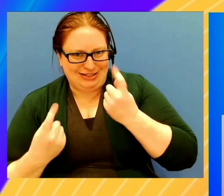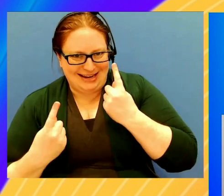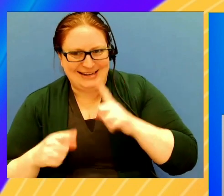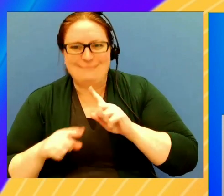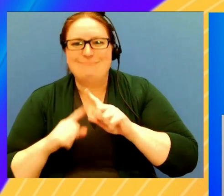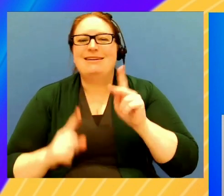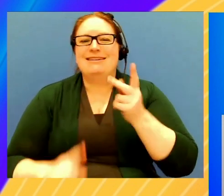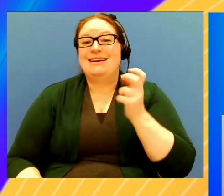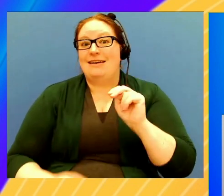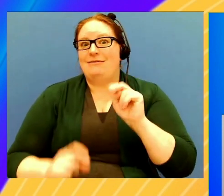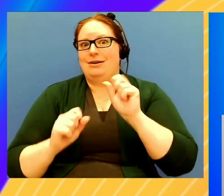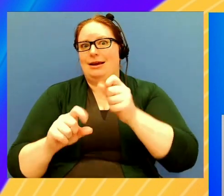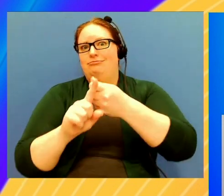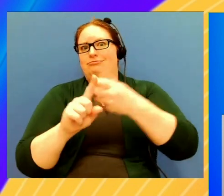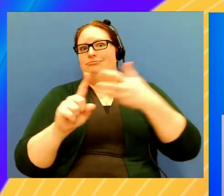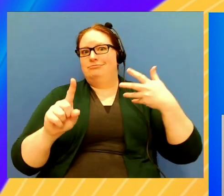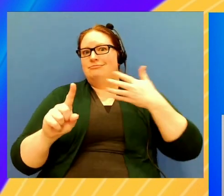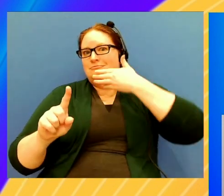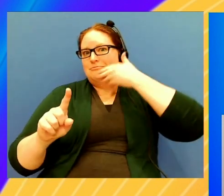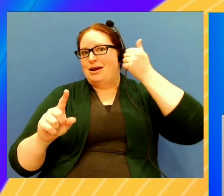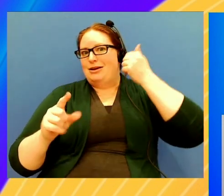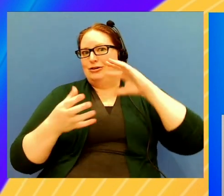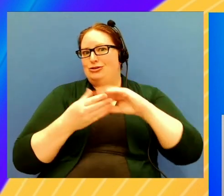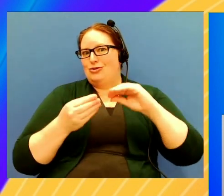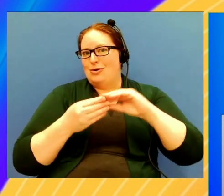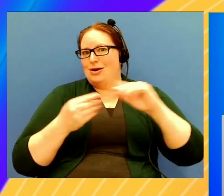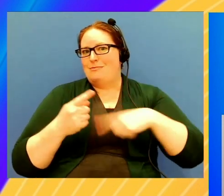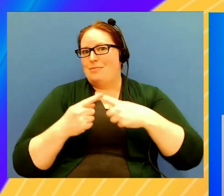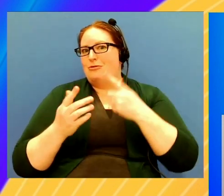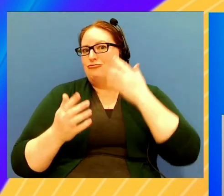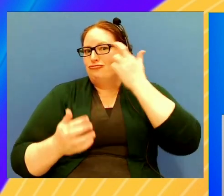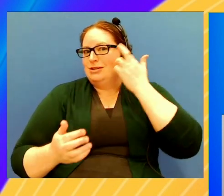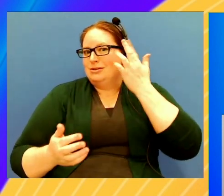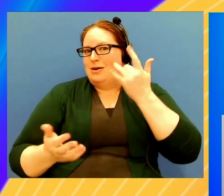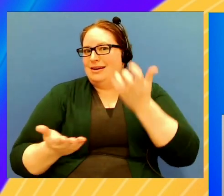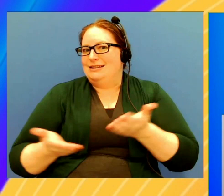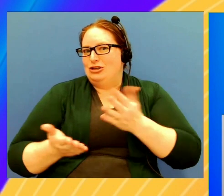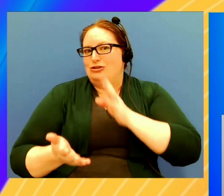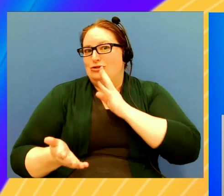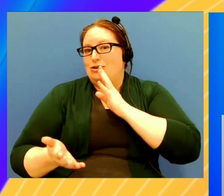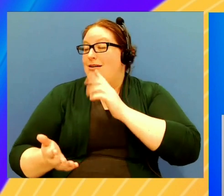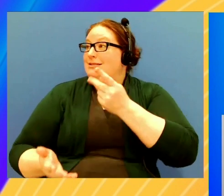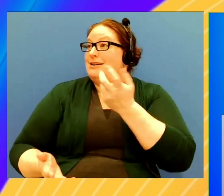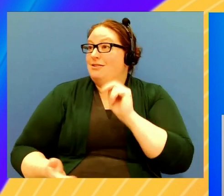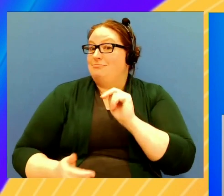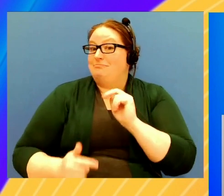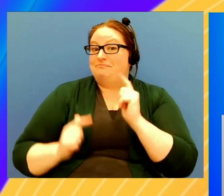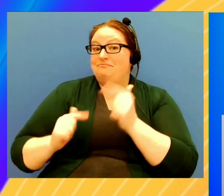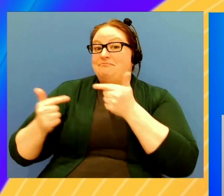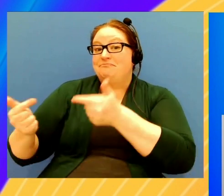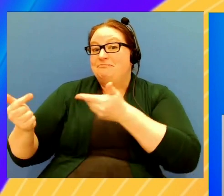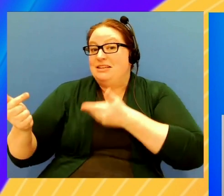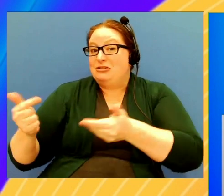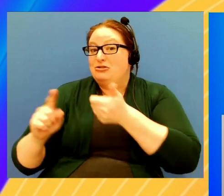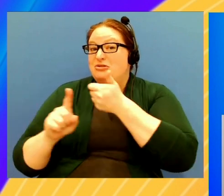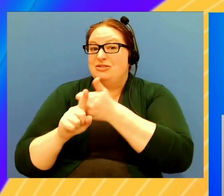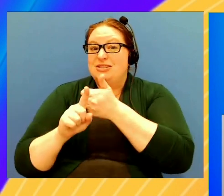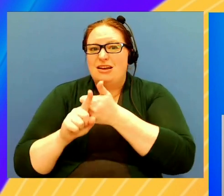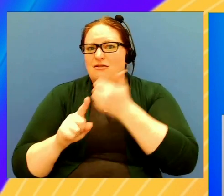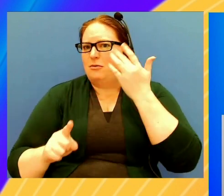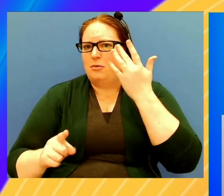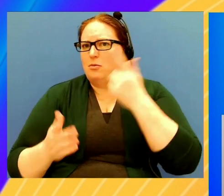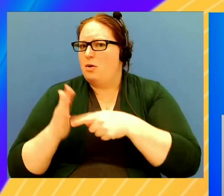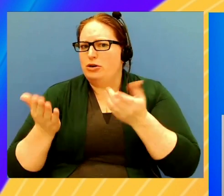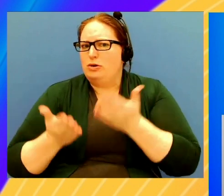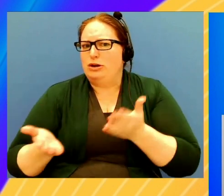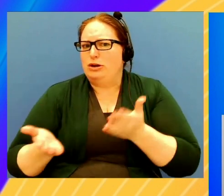give you the much better story about what he is here to talk about today. Kevin, go ahead and take it away. Introduce yourself and what are you here to talk